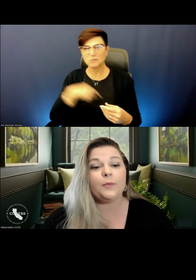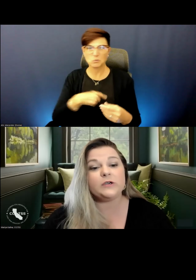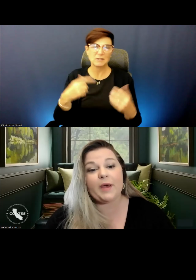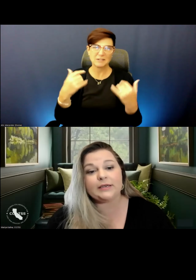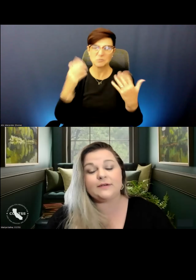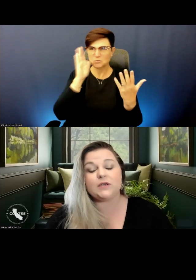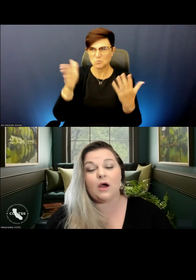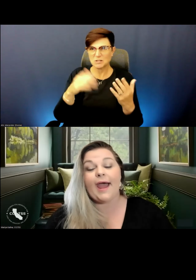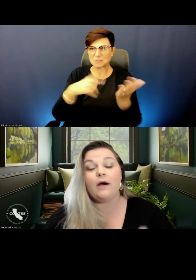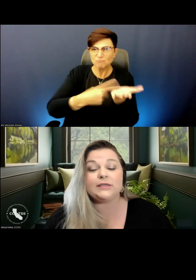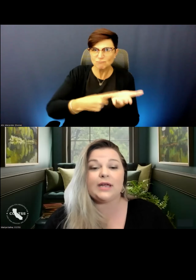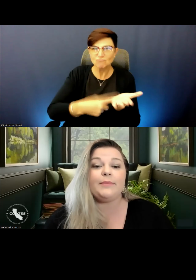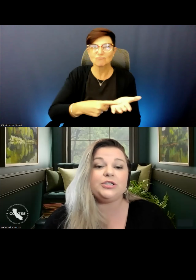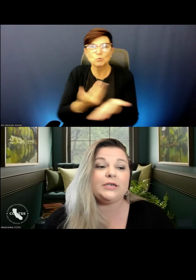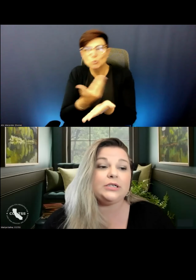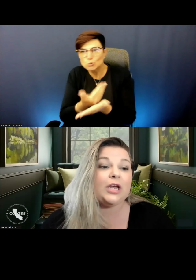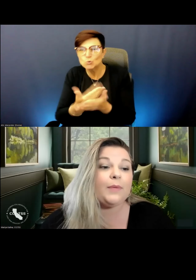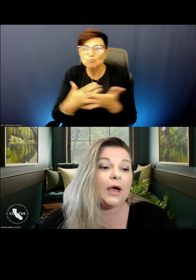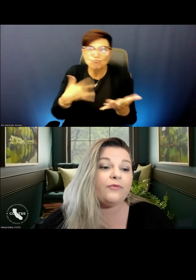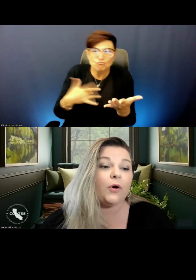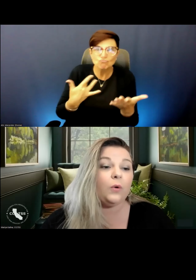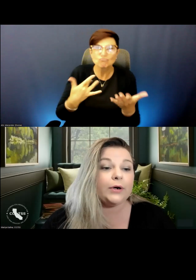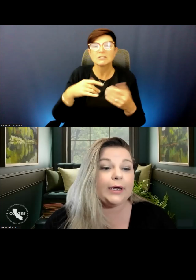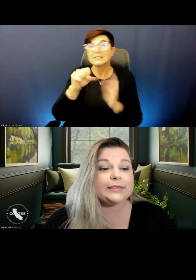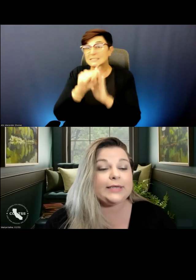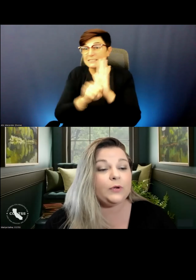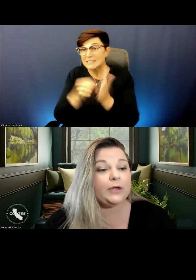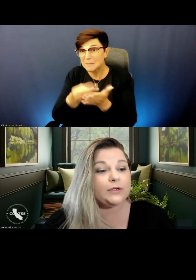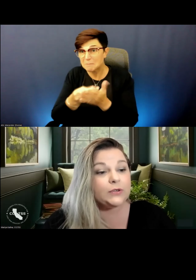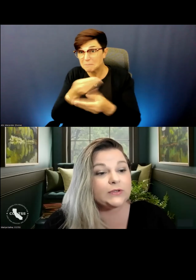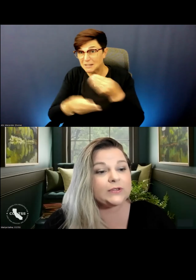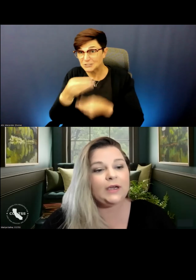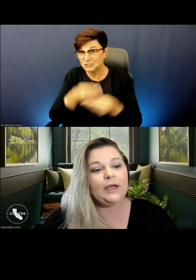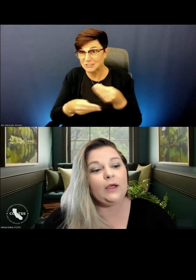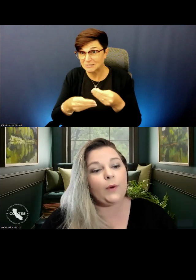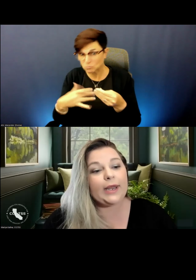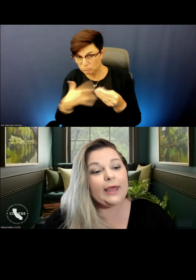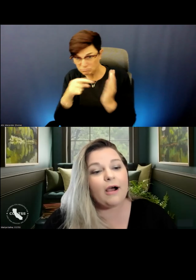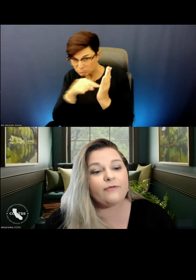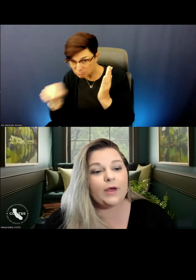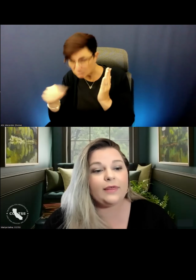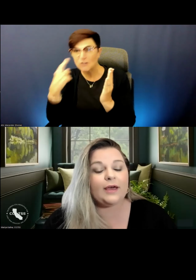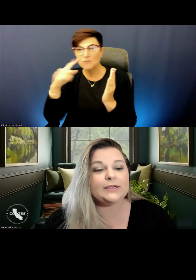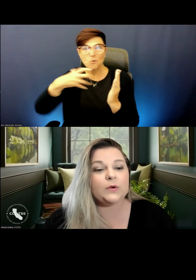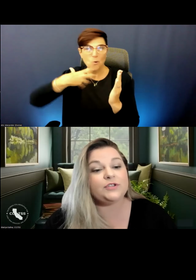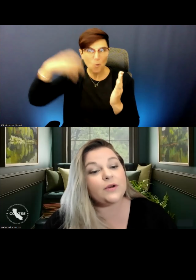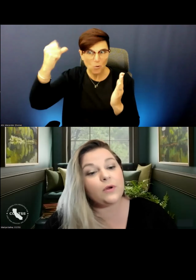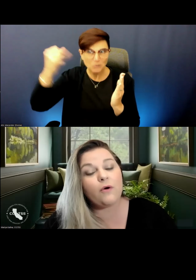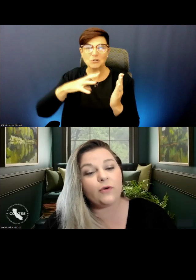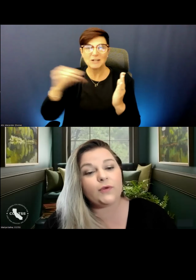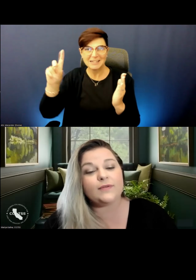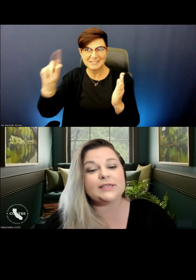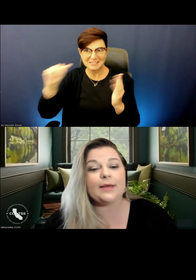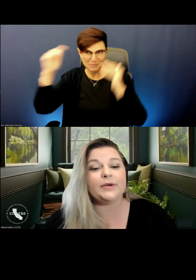to share their perspectives on how the state budget is shaping up for older and disabled adults. We're going to kick off with a sort of